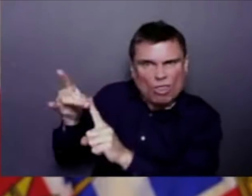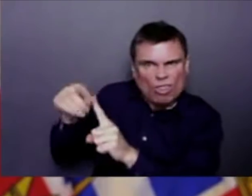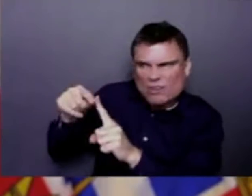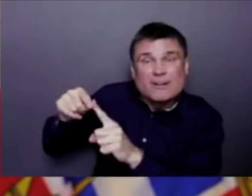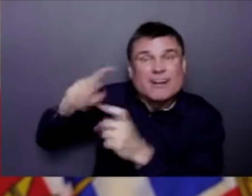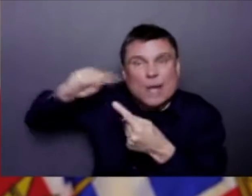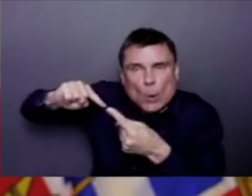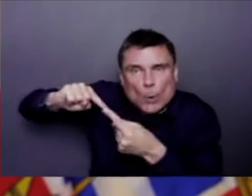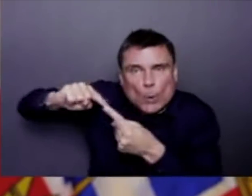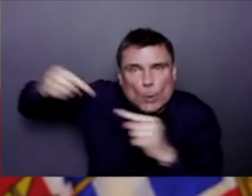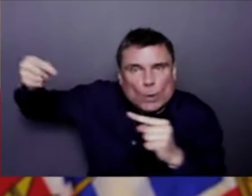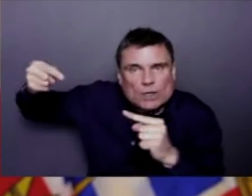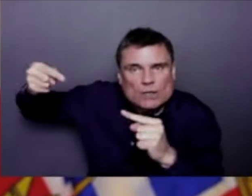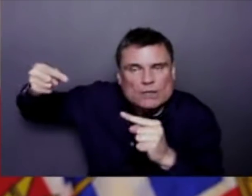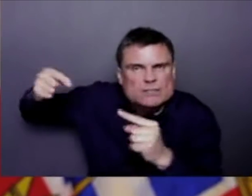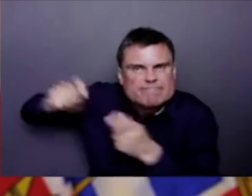in